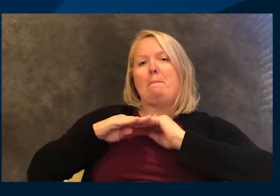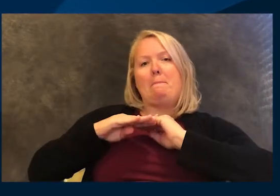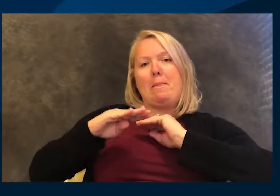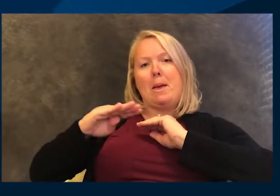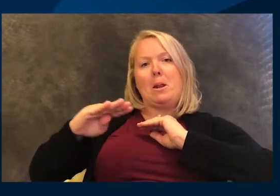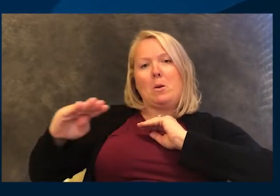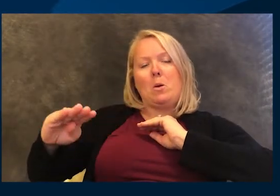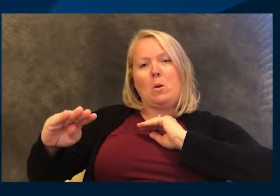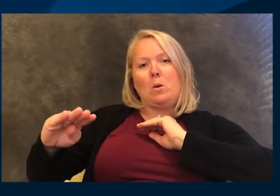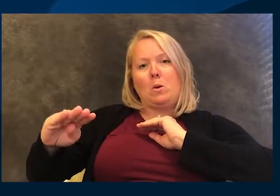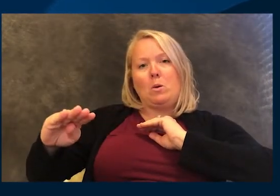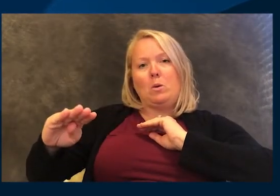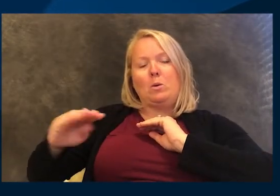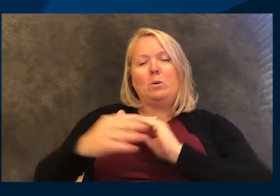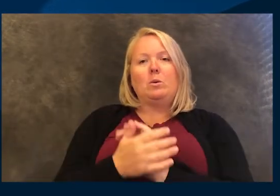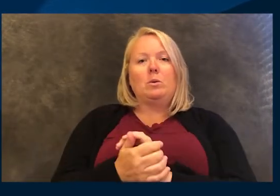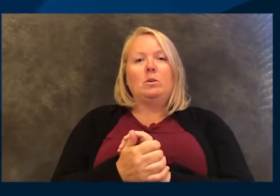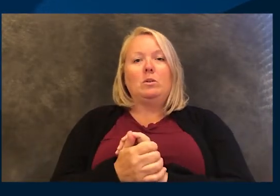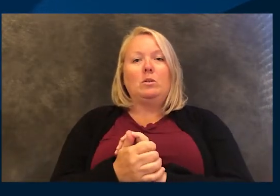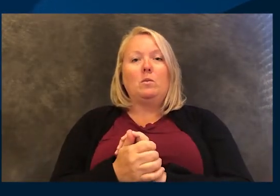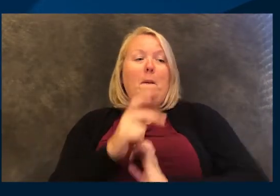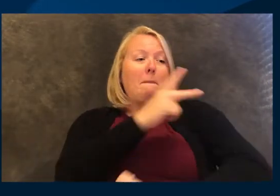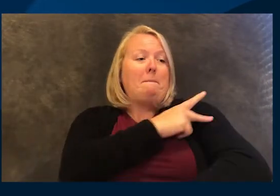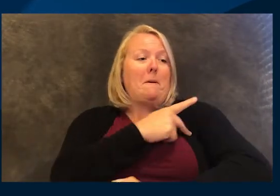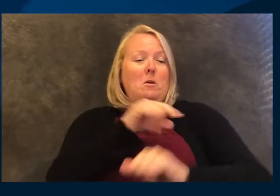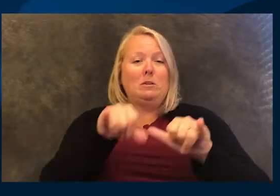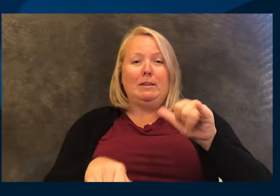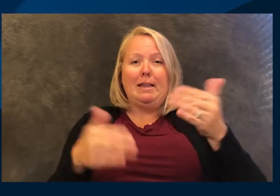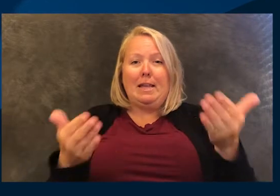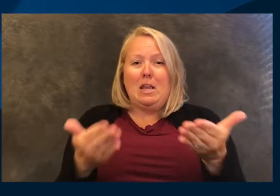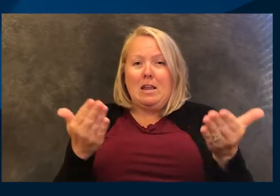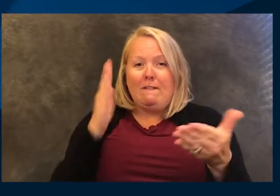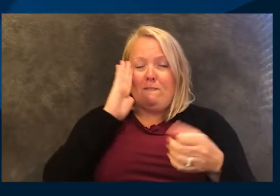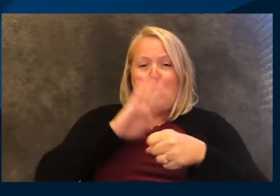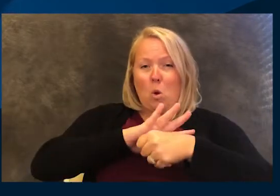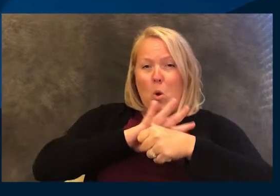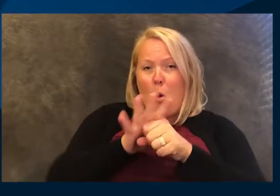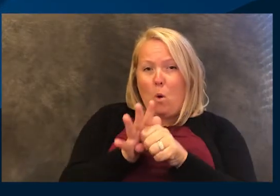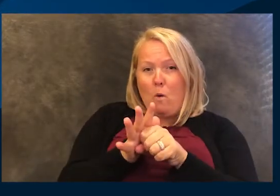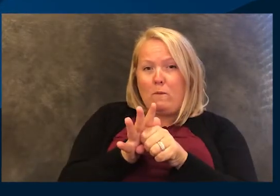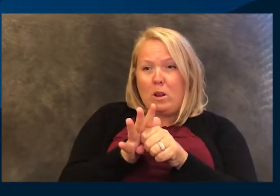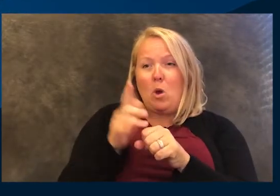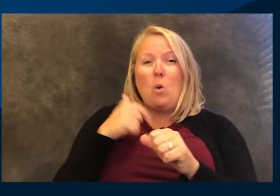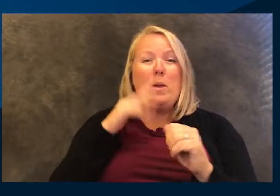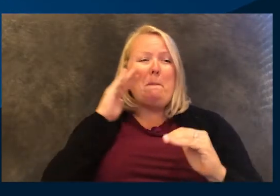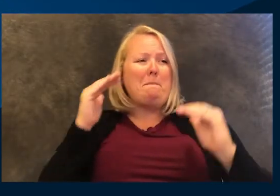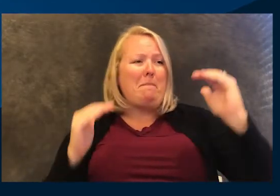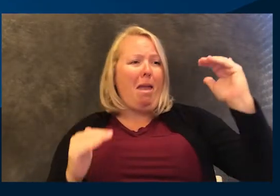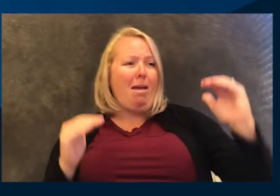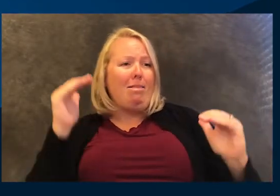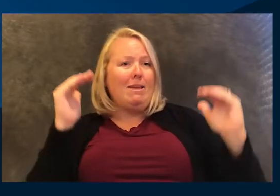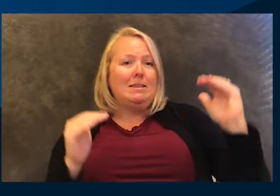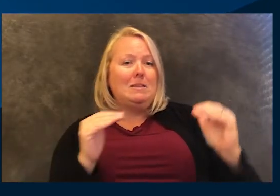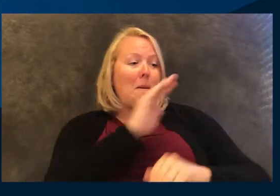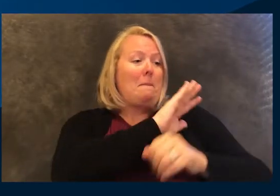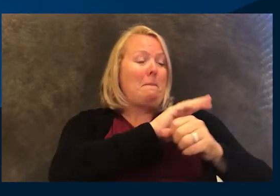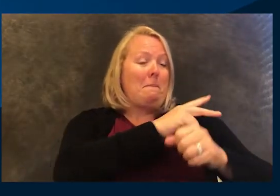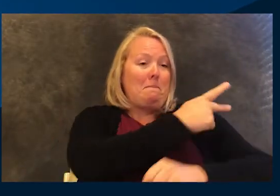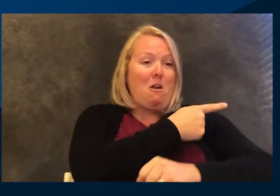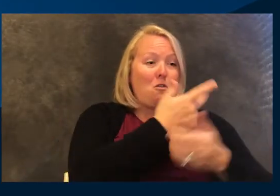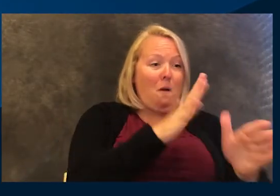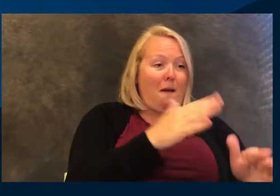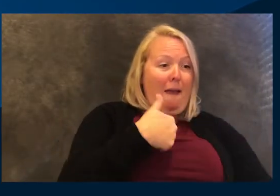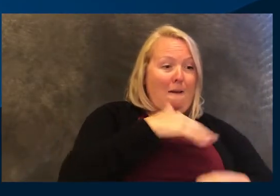inpatient demand for COVID care. We're continuing to balance COVID and non-COVID care together. And